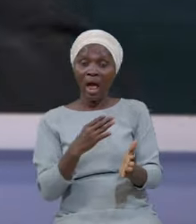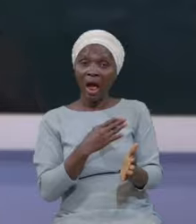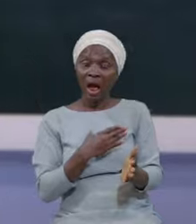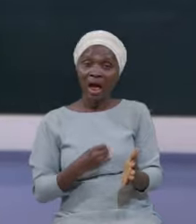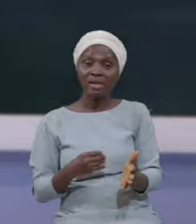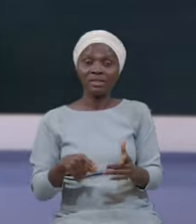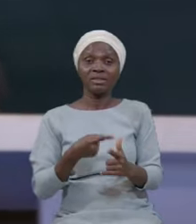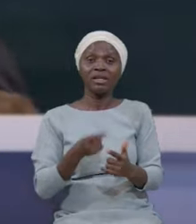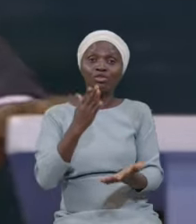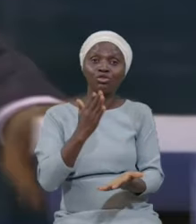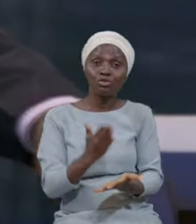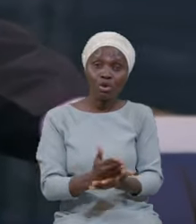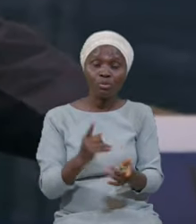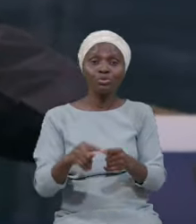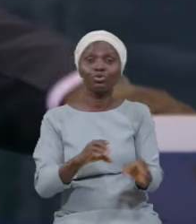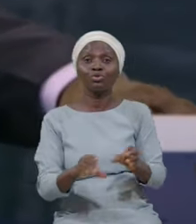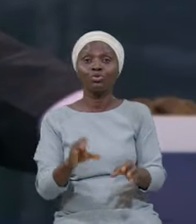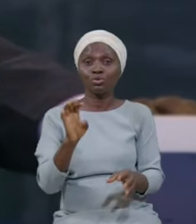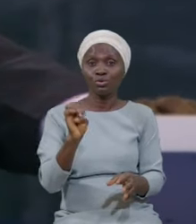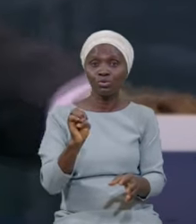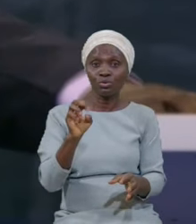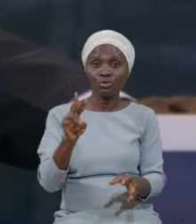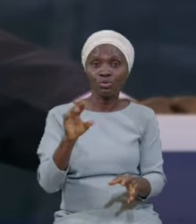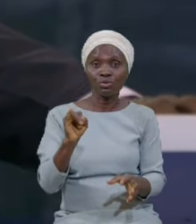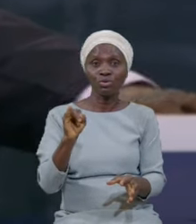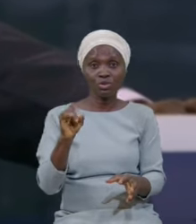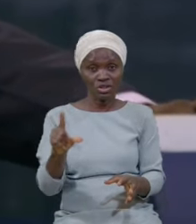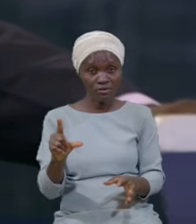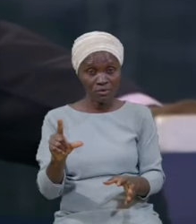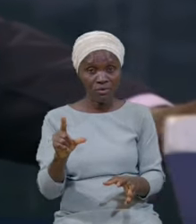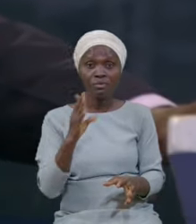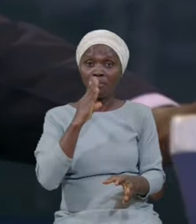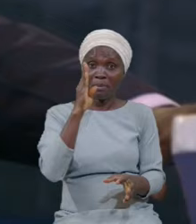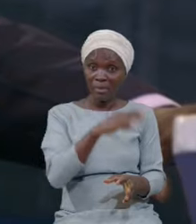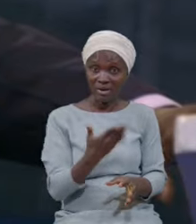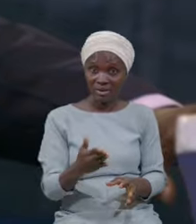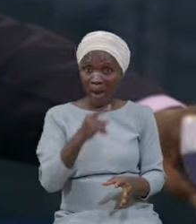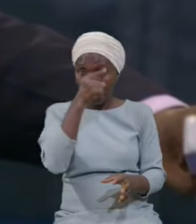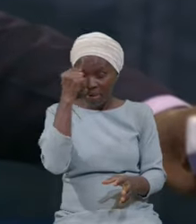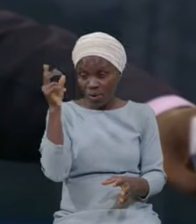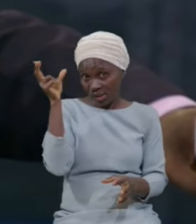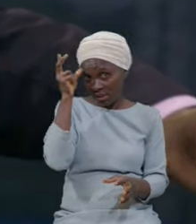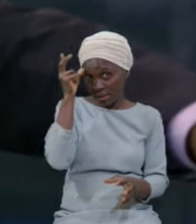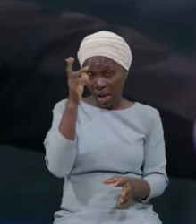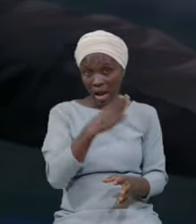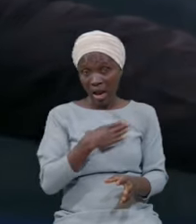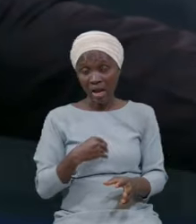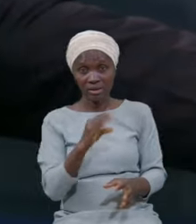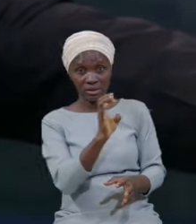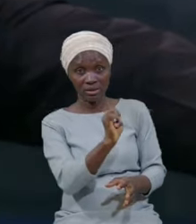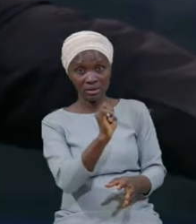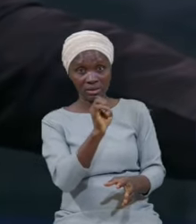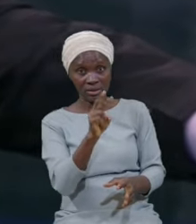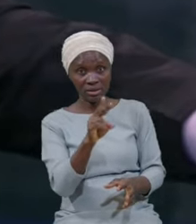Because the devil and evil are together. When you spell devil, there is a